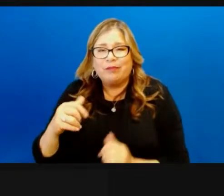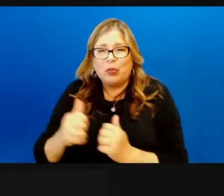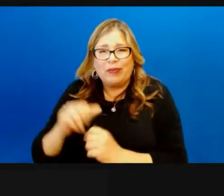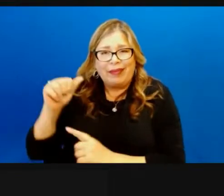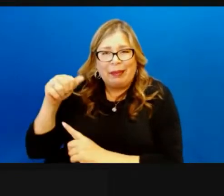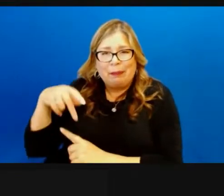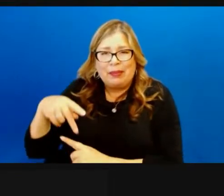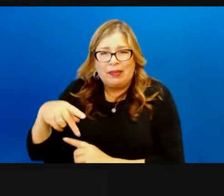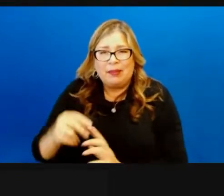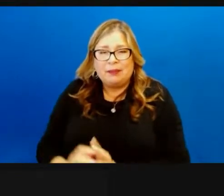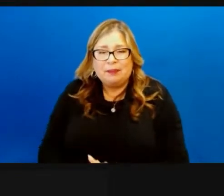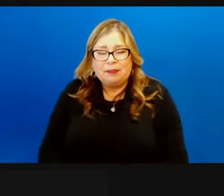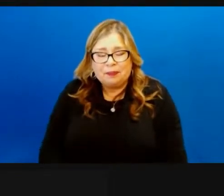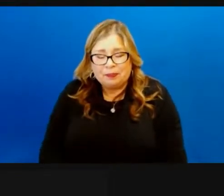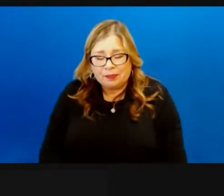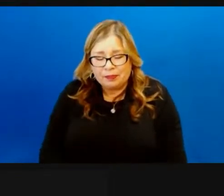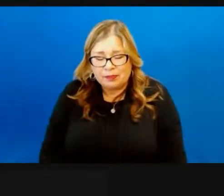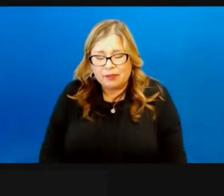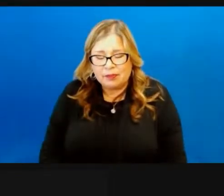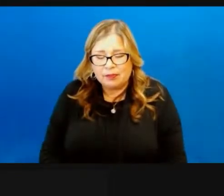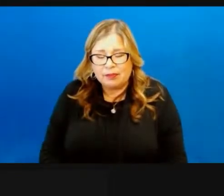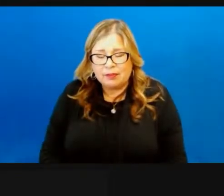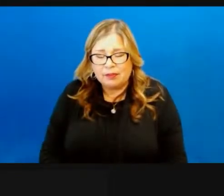Good afternoon. A couple of